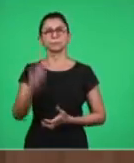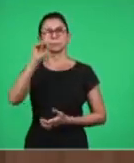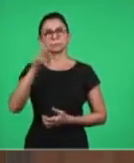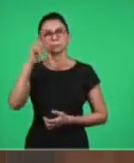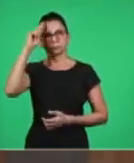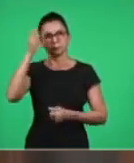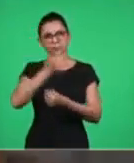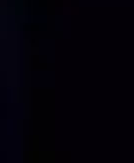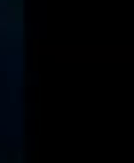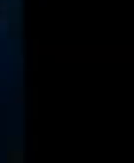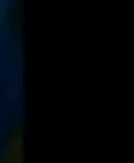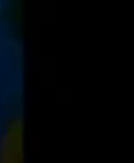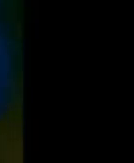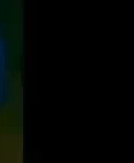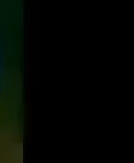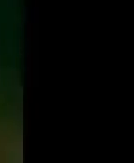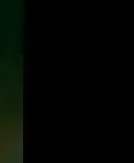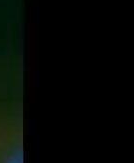Peace to the Lord.